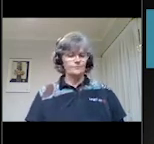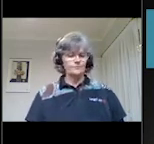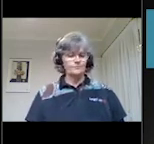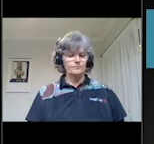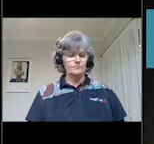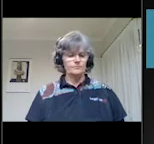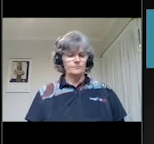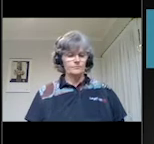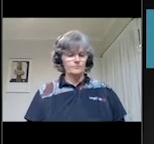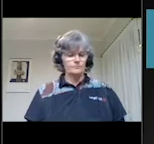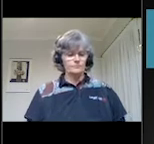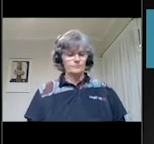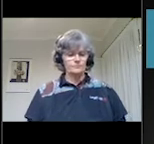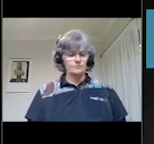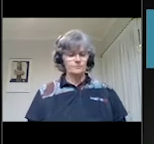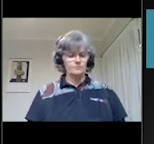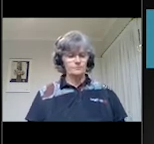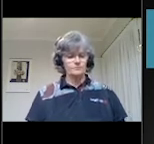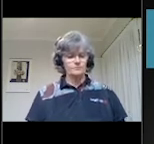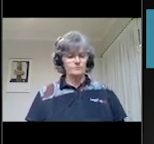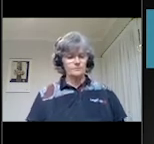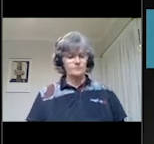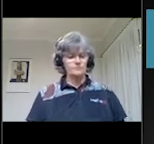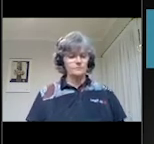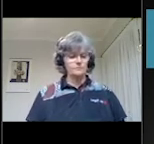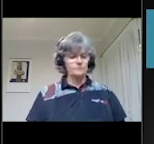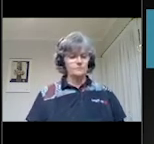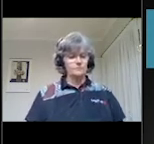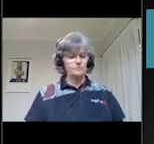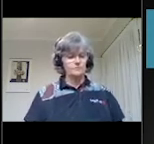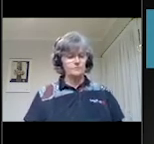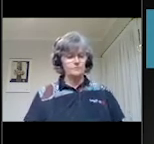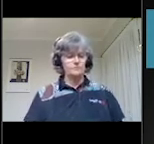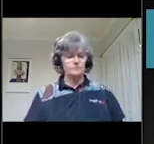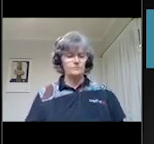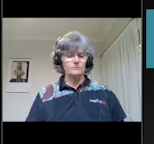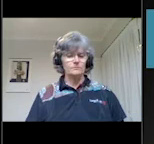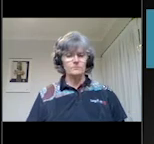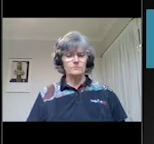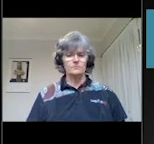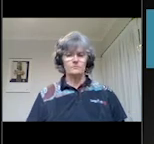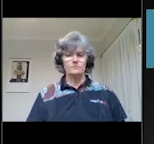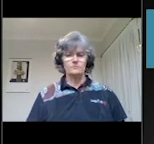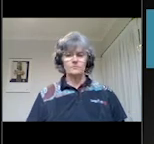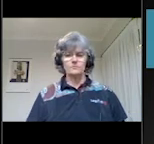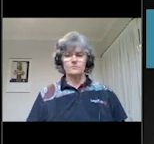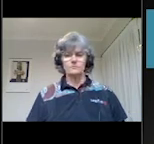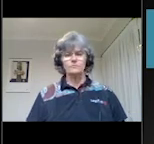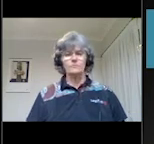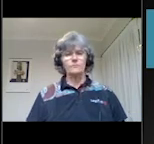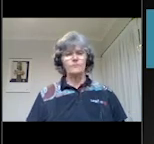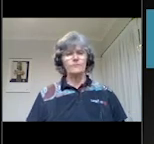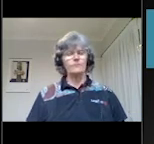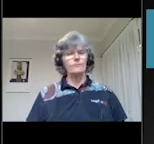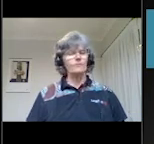to approach the protected person or to go within a certain distance of their home or their place